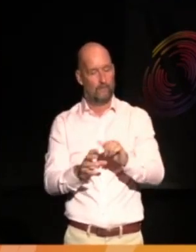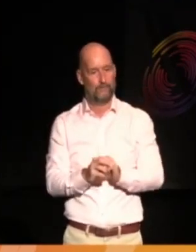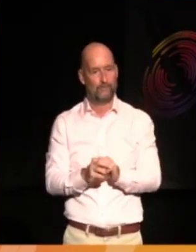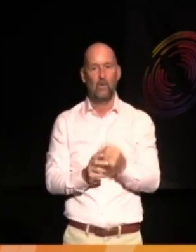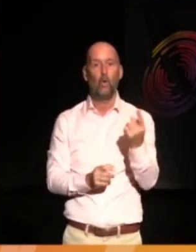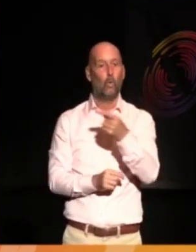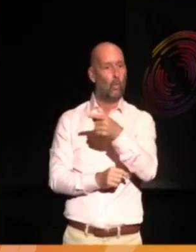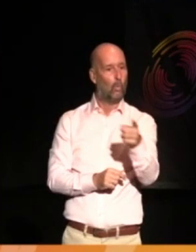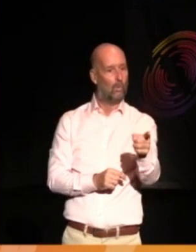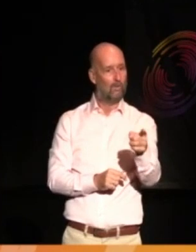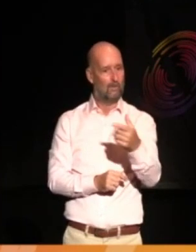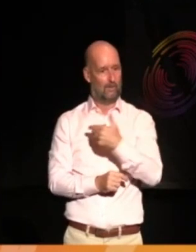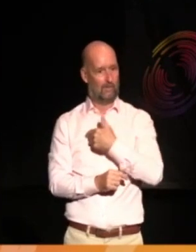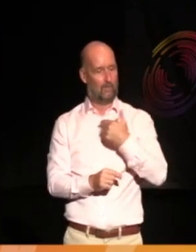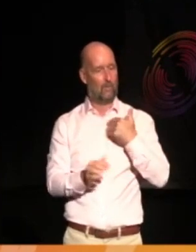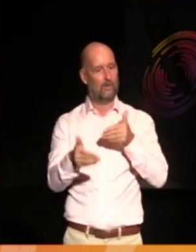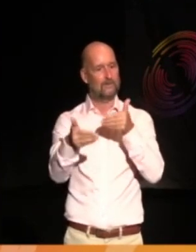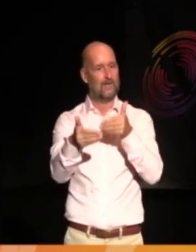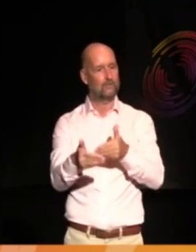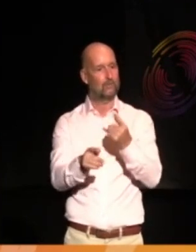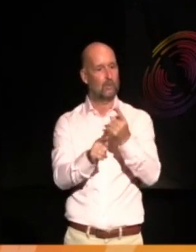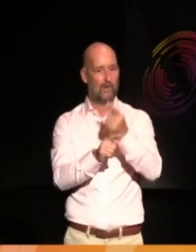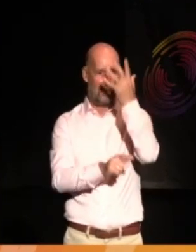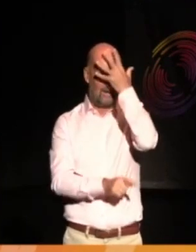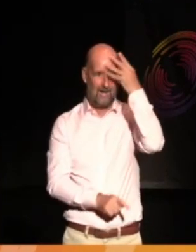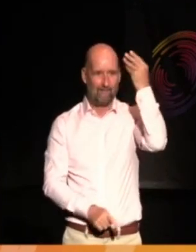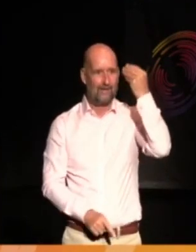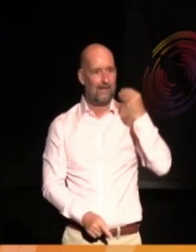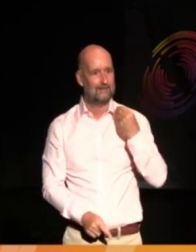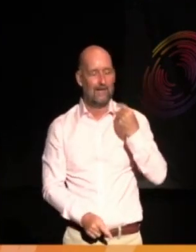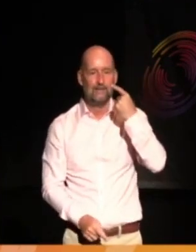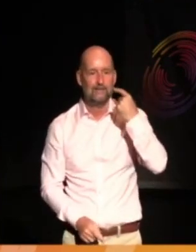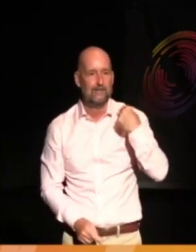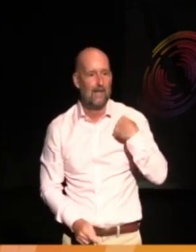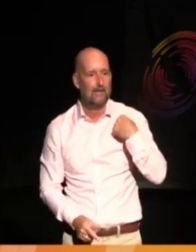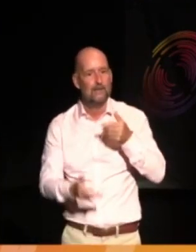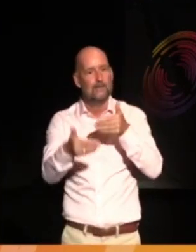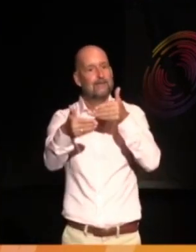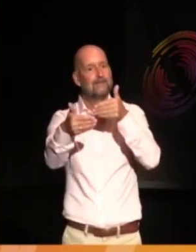who were in the session about Afghanistan, anybody was in that